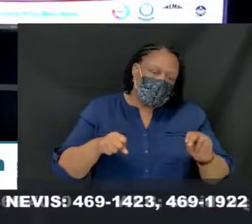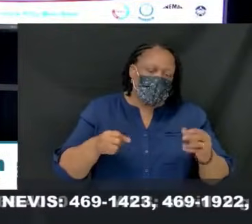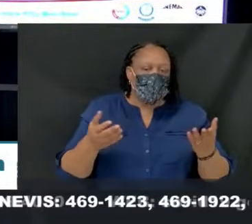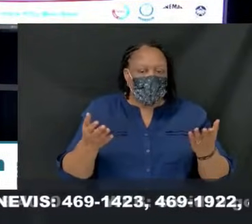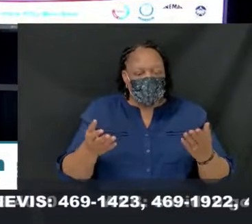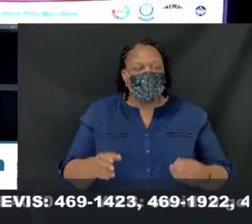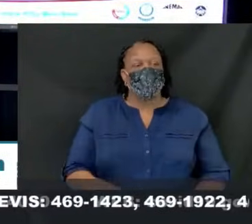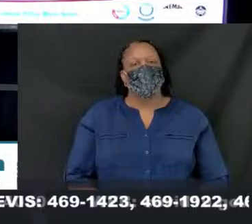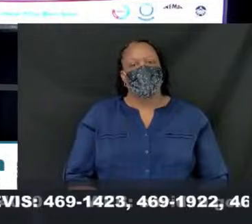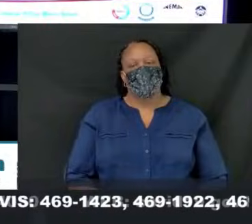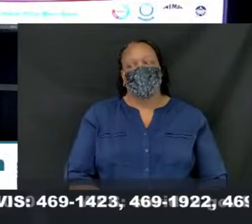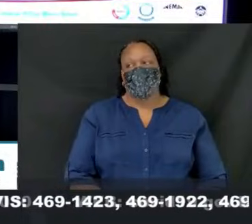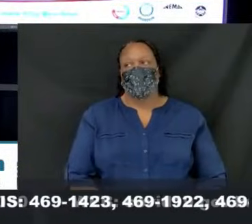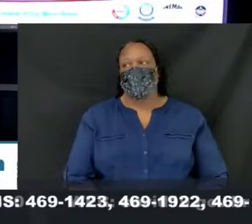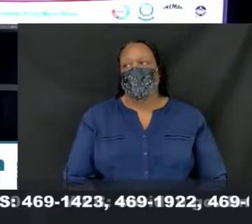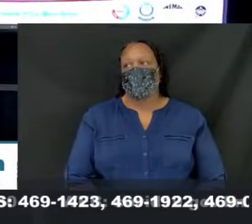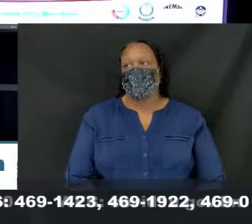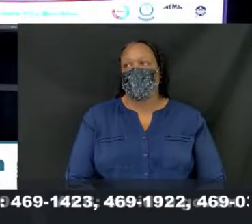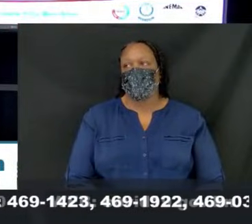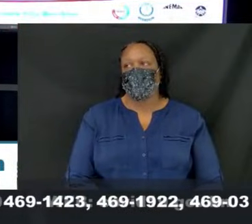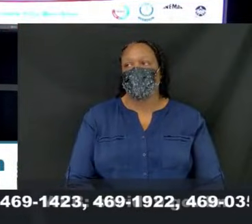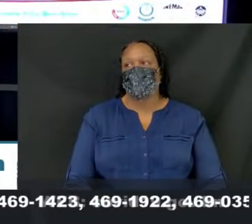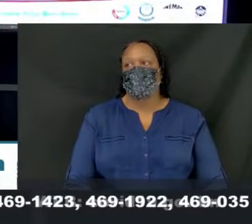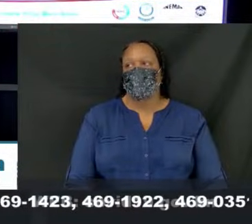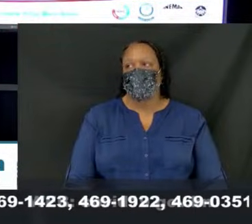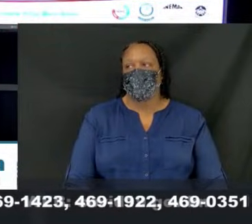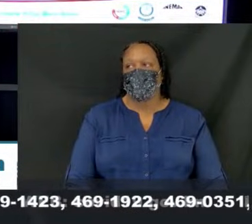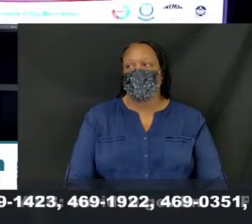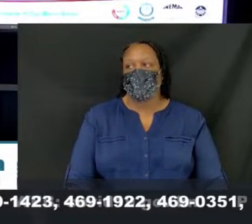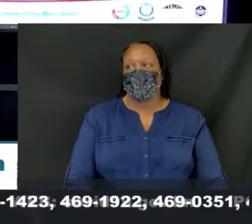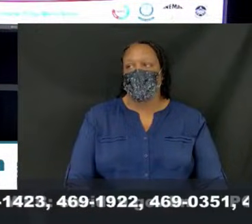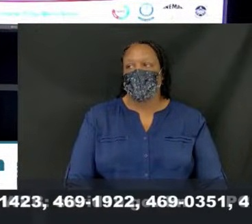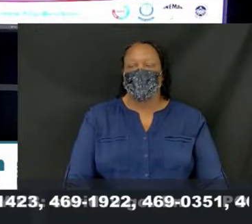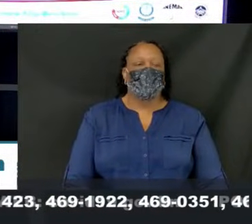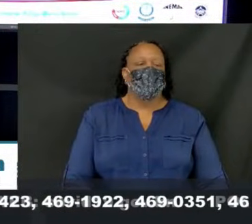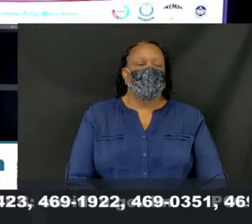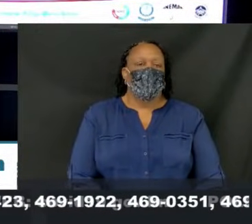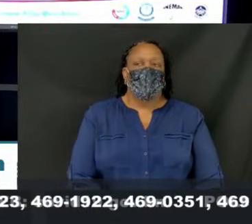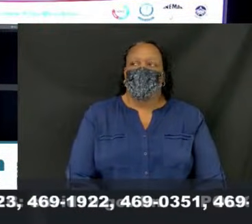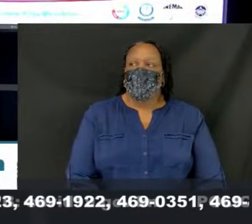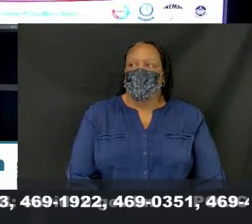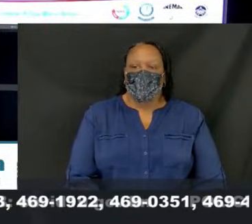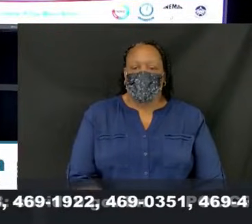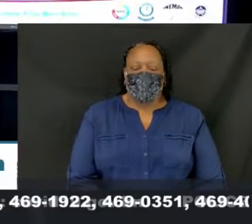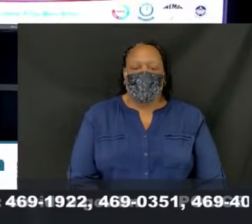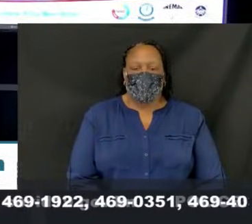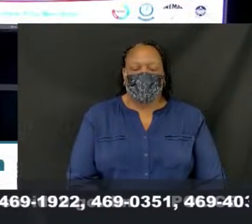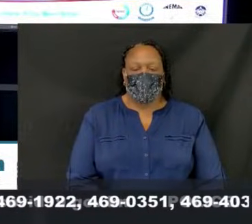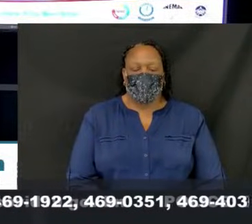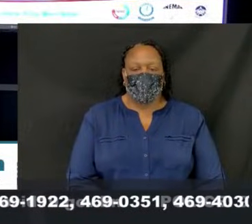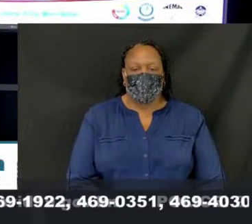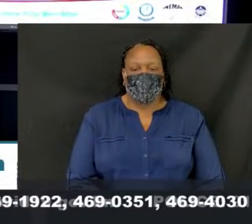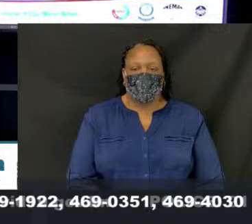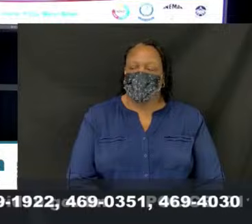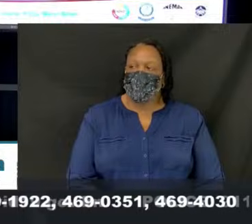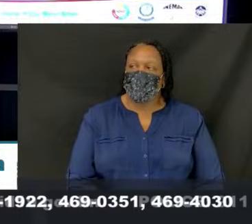do a rapid test, antigen test, etc. So these are some of the